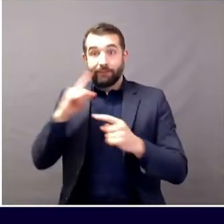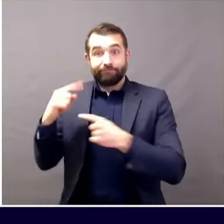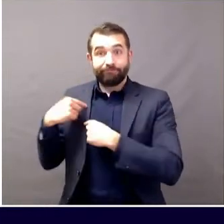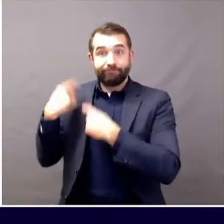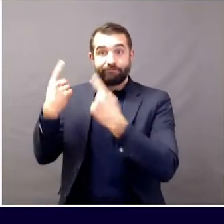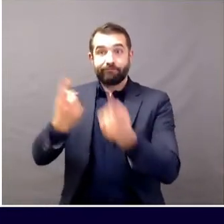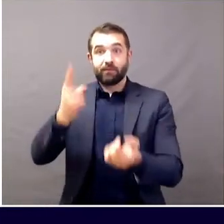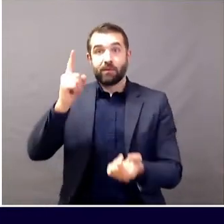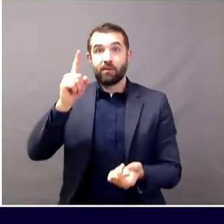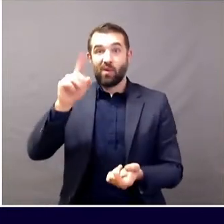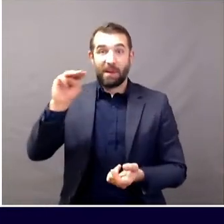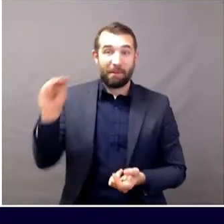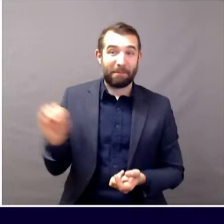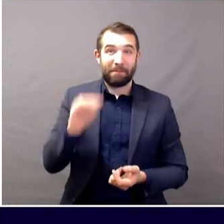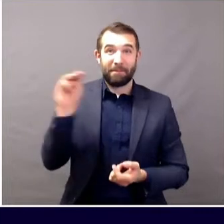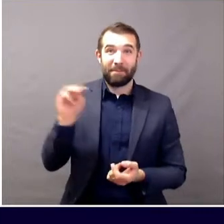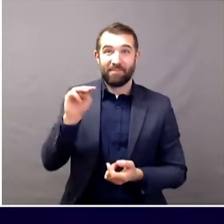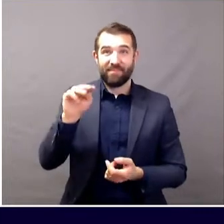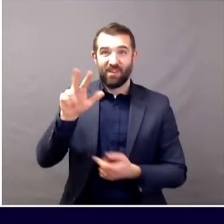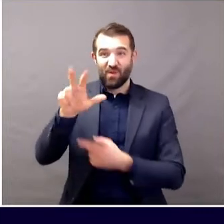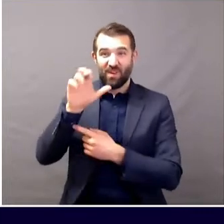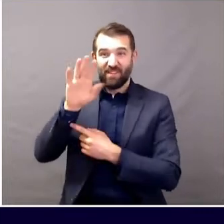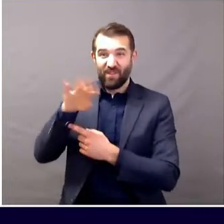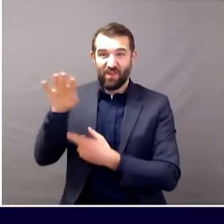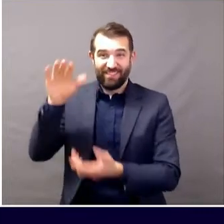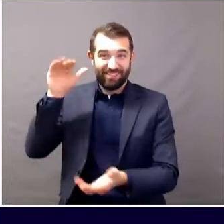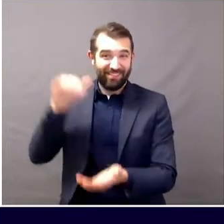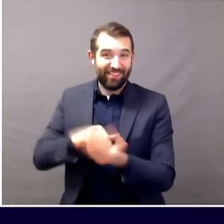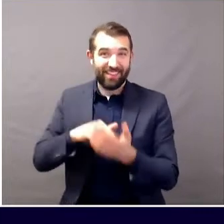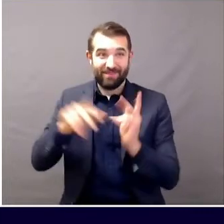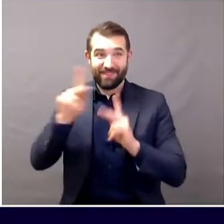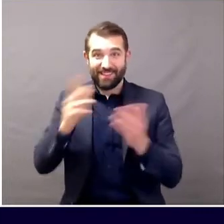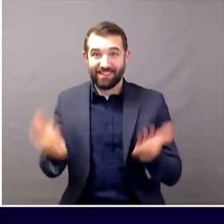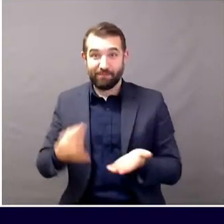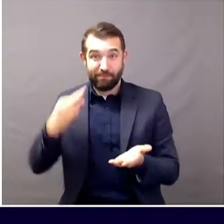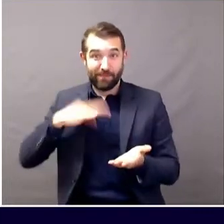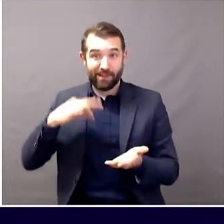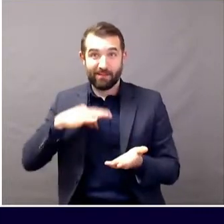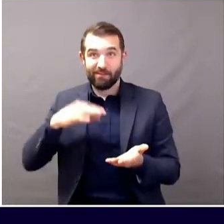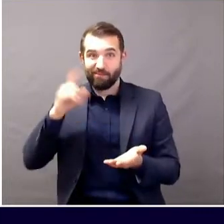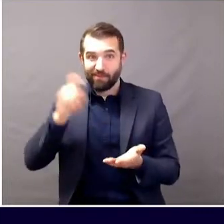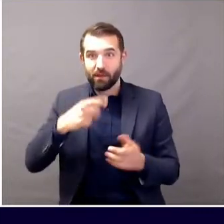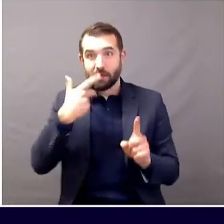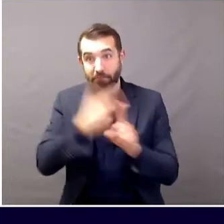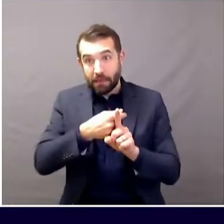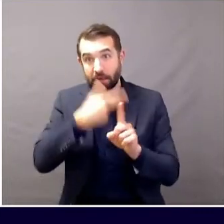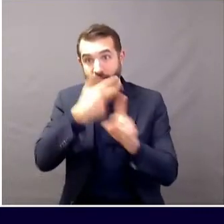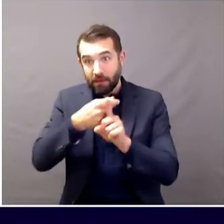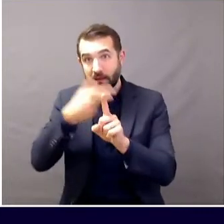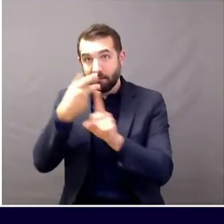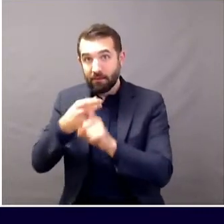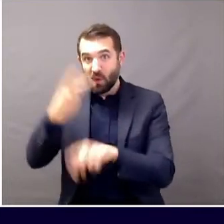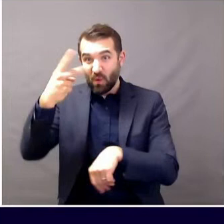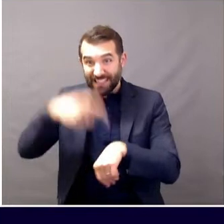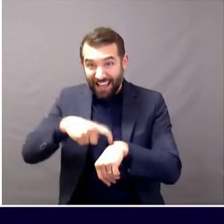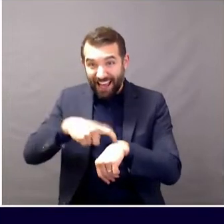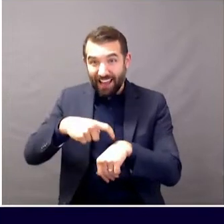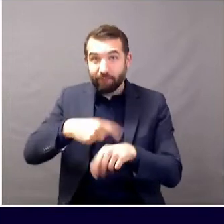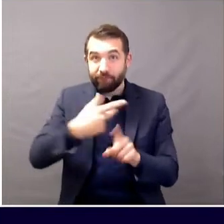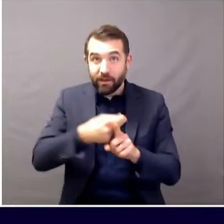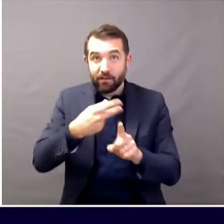1,344,000 people in Maine, we've got to get shots into their arms twice. So that's about 2.68